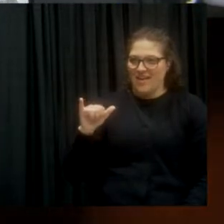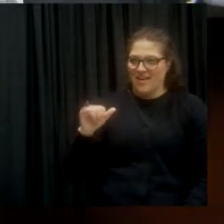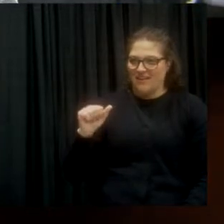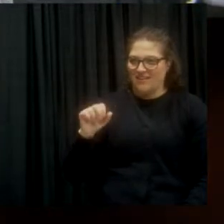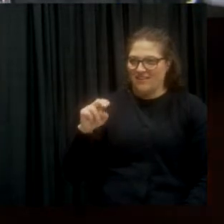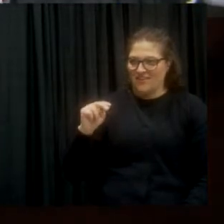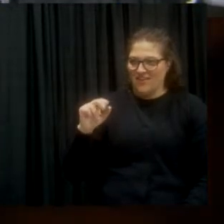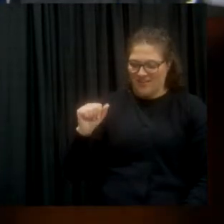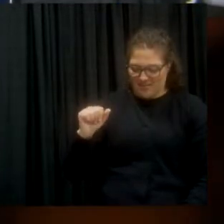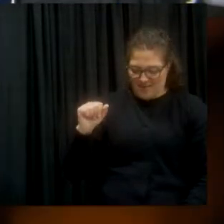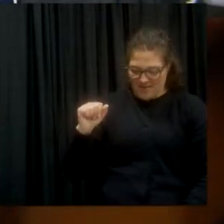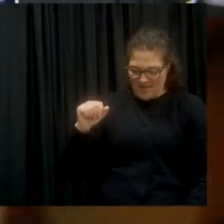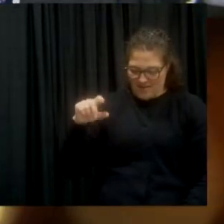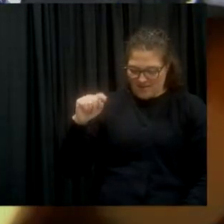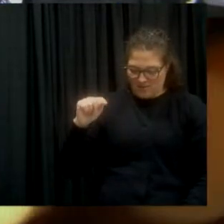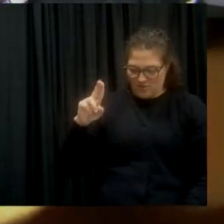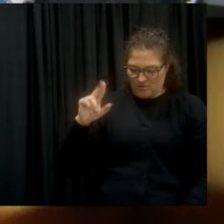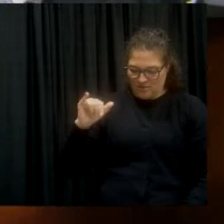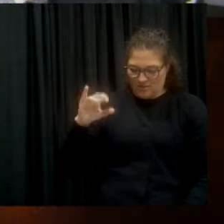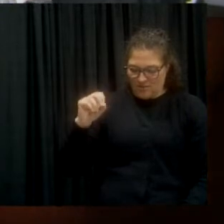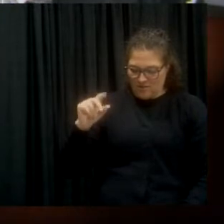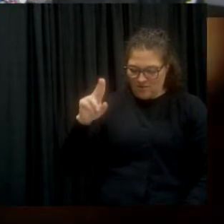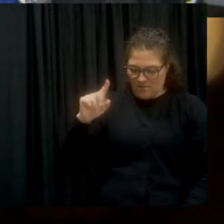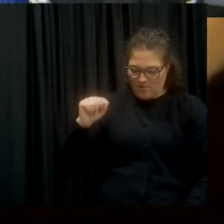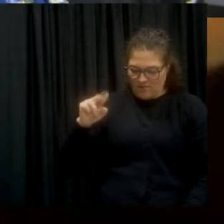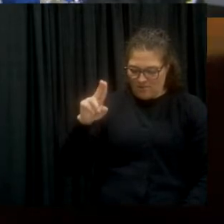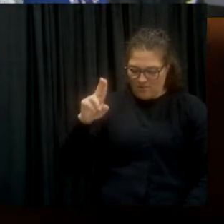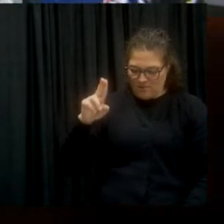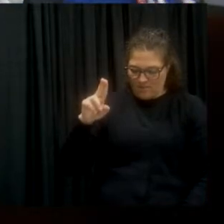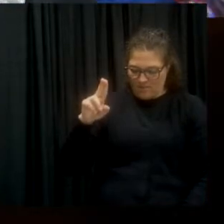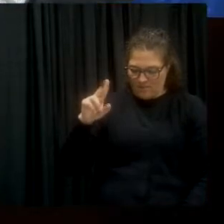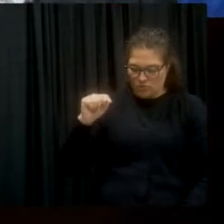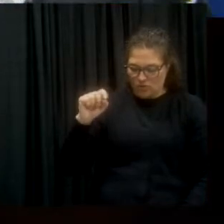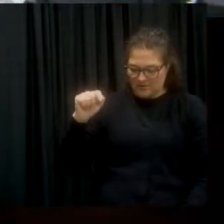Ayana Totten, magna cum laude.